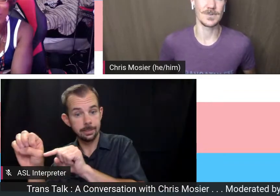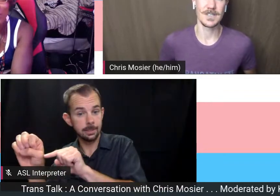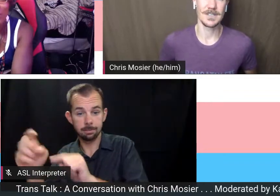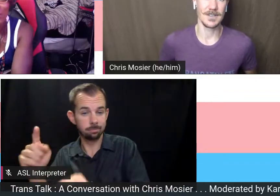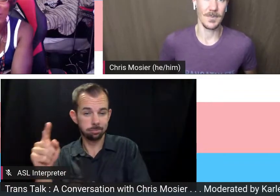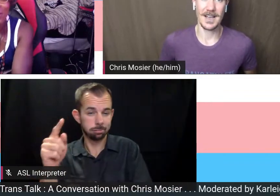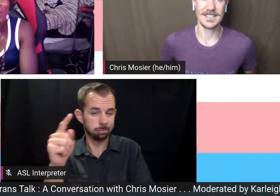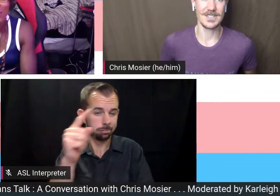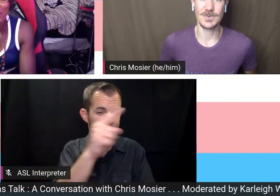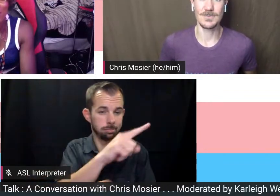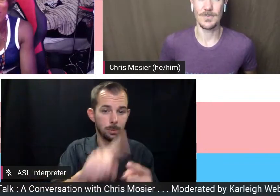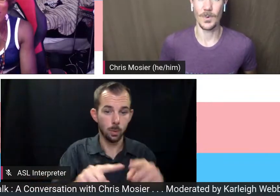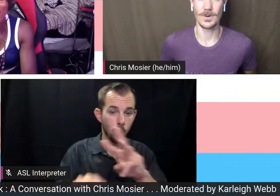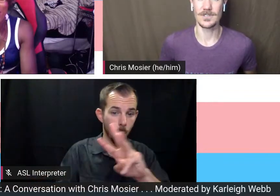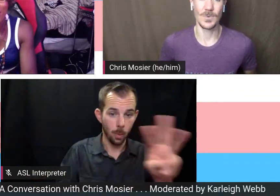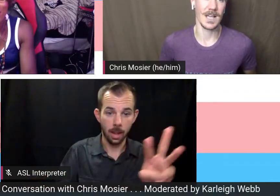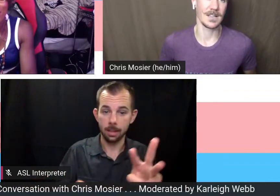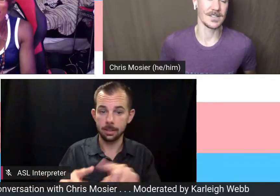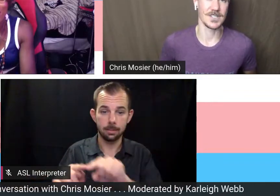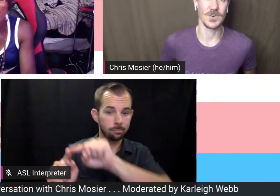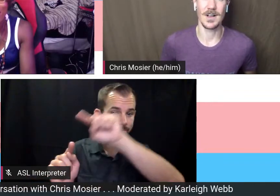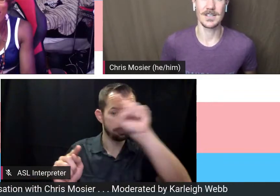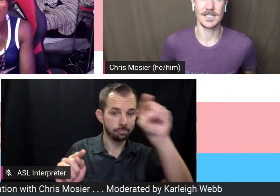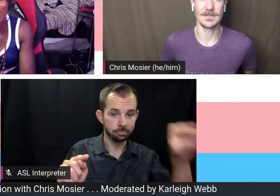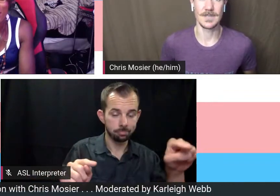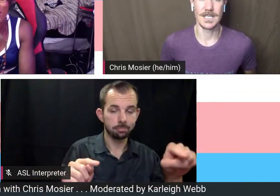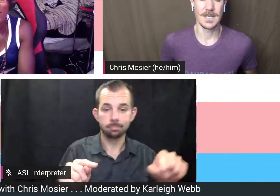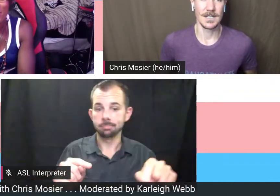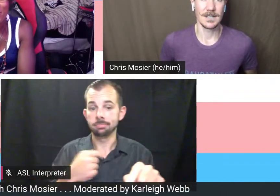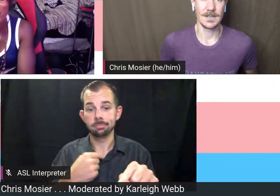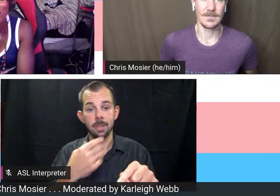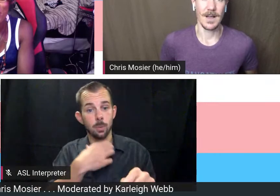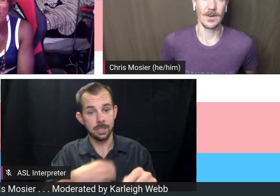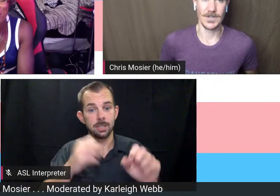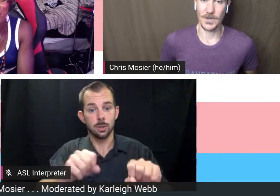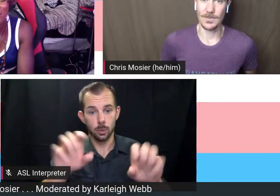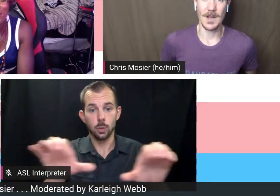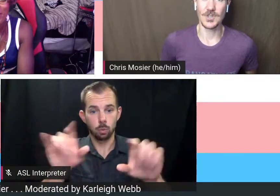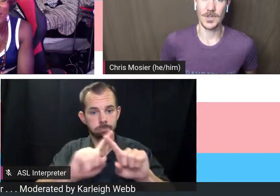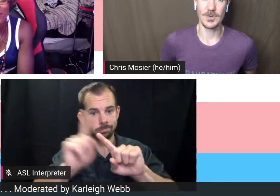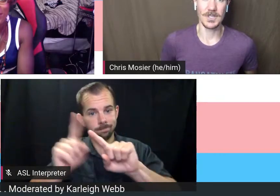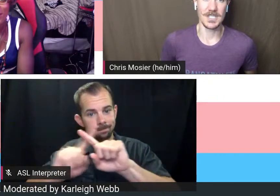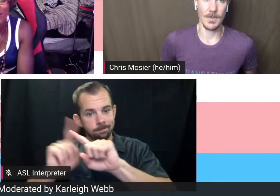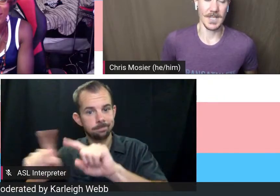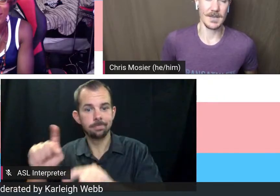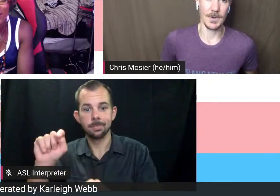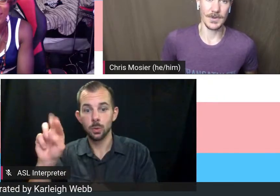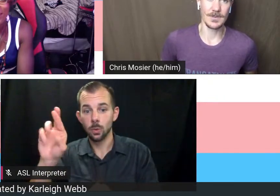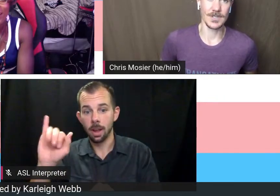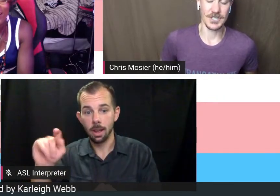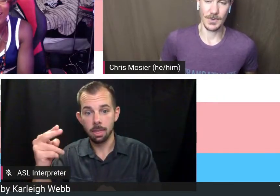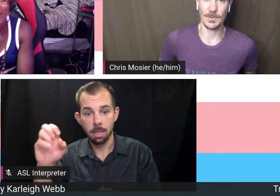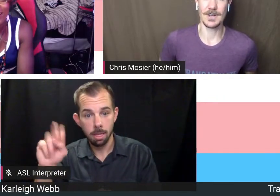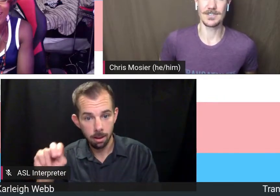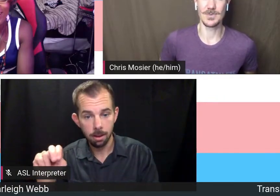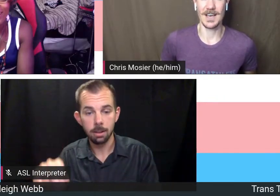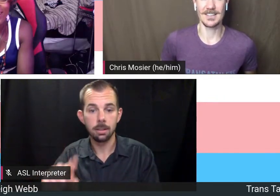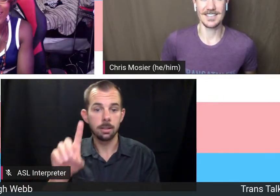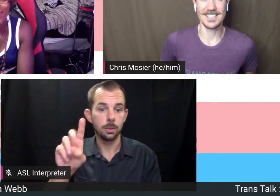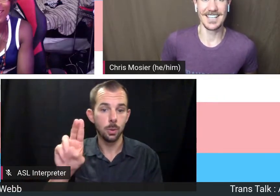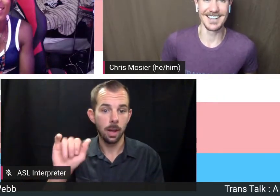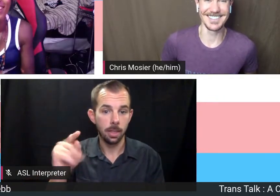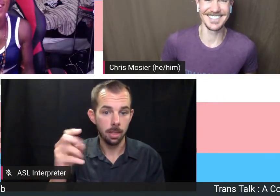love to go back and do more duathlons and tries. And, I join you in the swimming component, which is why we